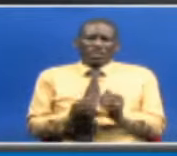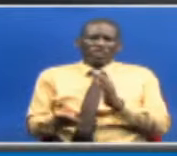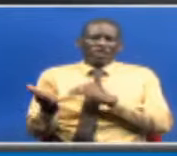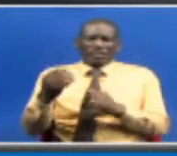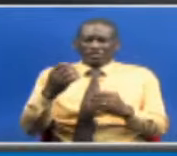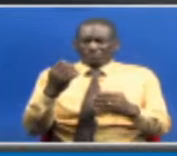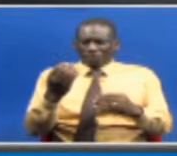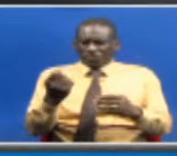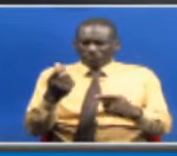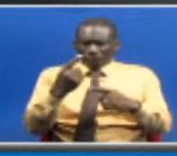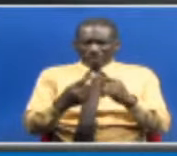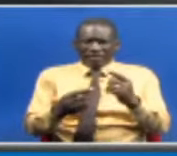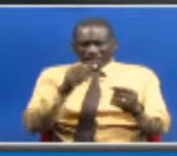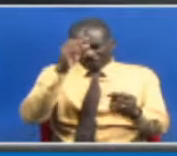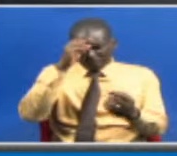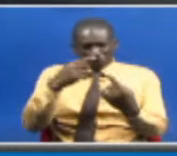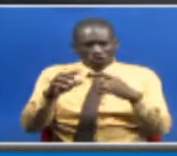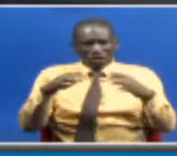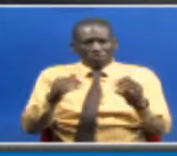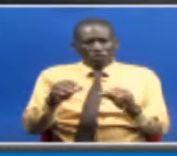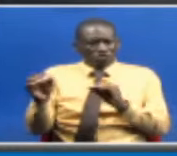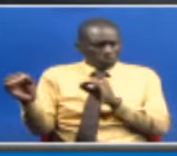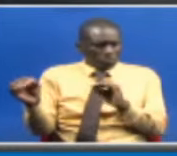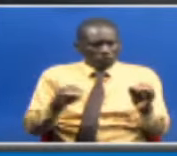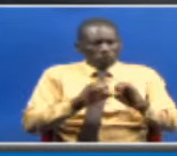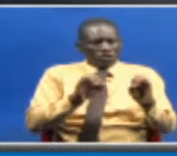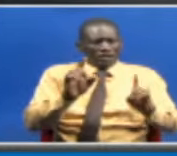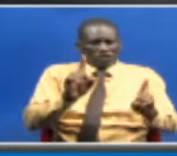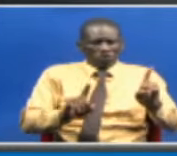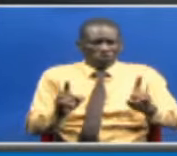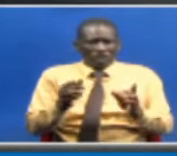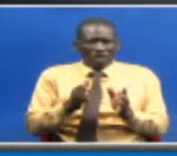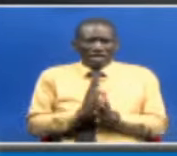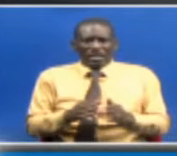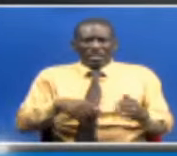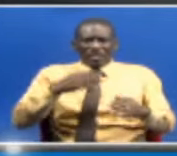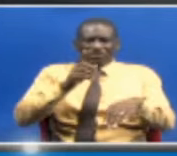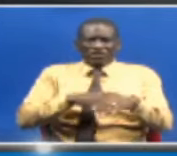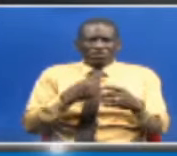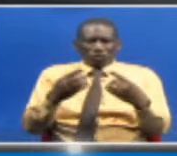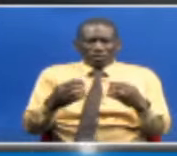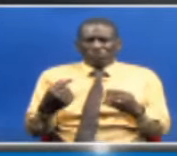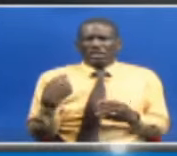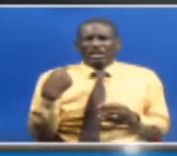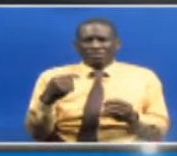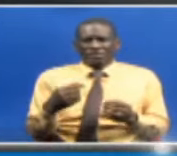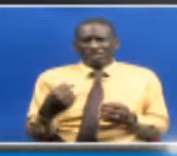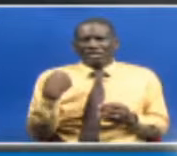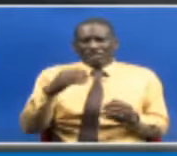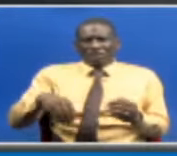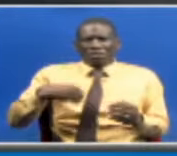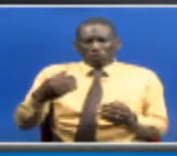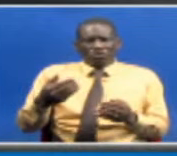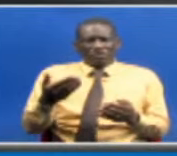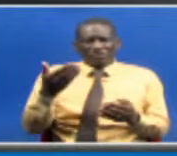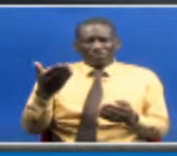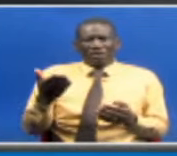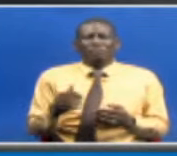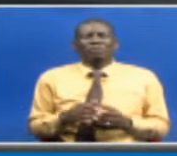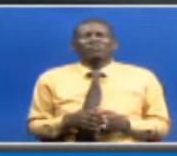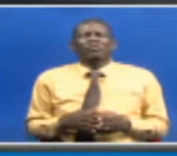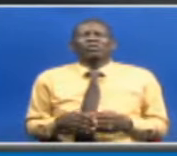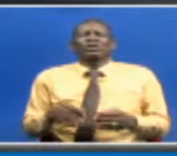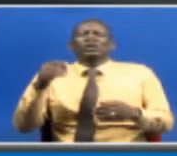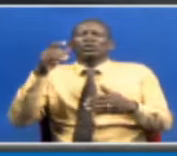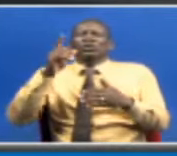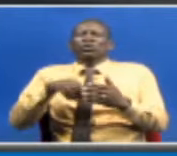years, the government has been talking about transitioning to clean cooking, but every time we talk about the numbers are always still so low. What is